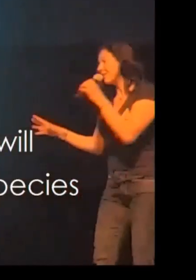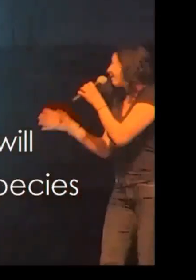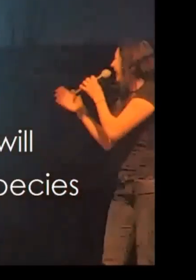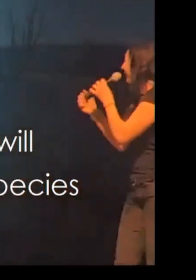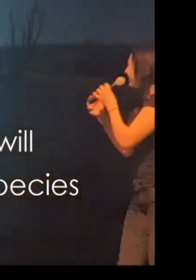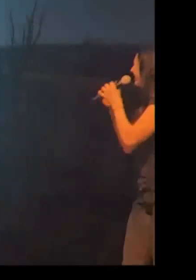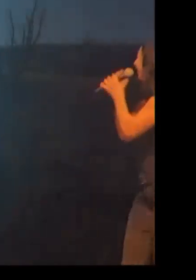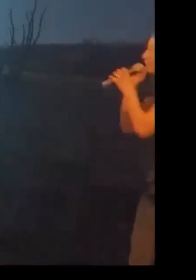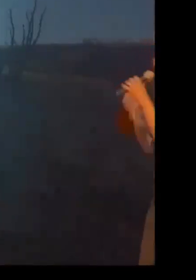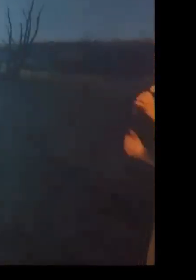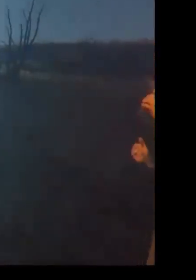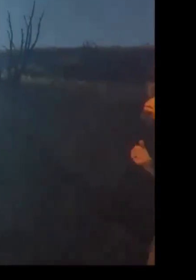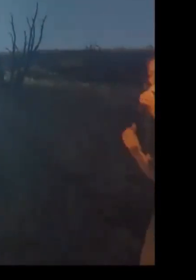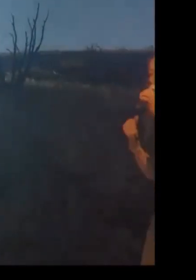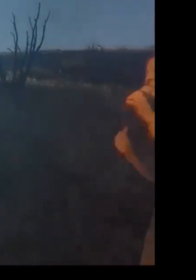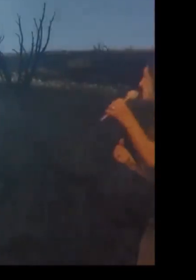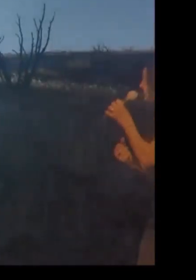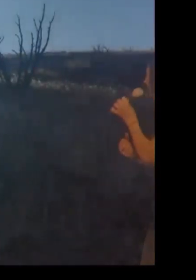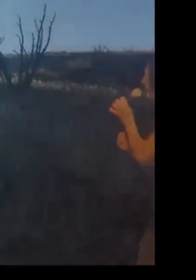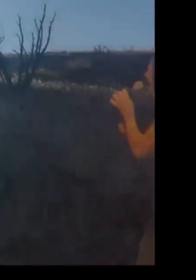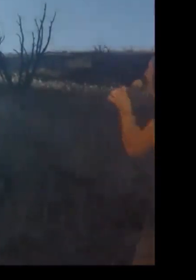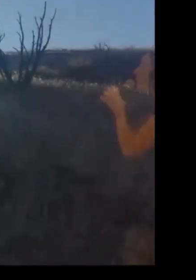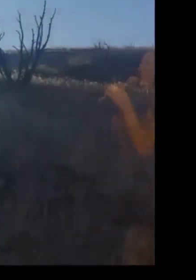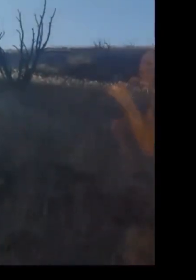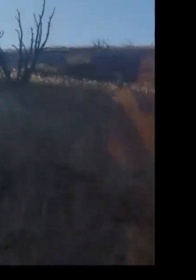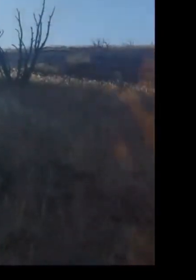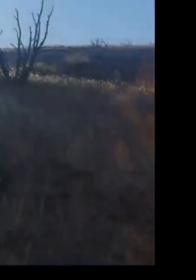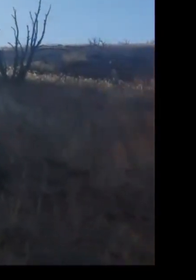all species are highly valued.